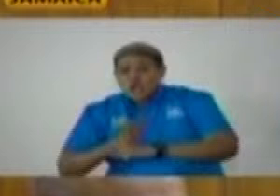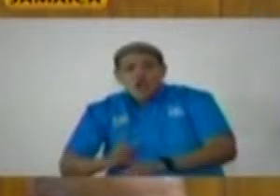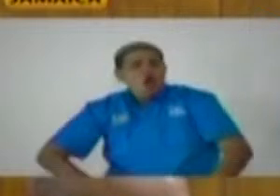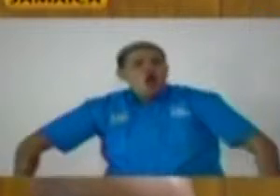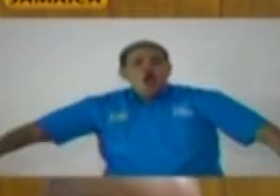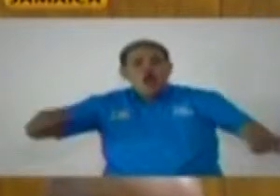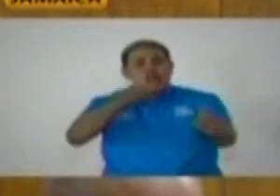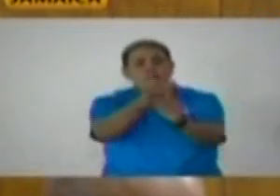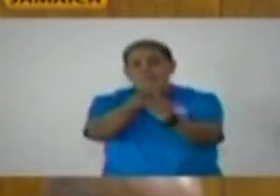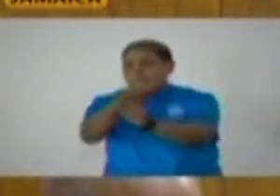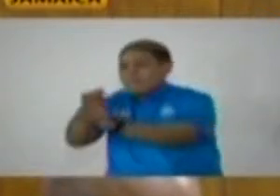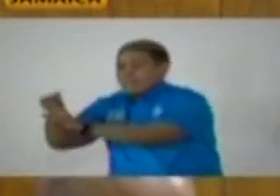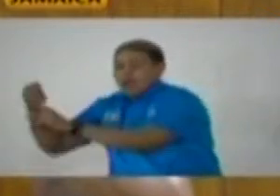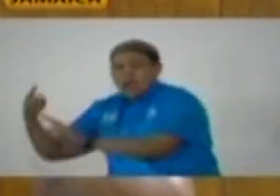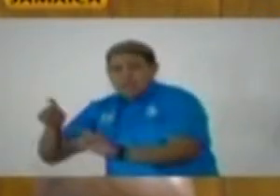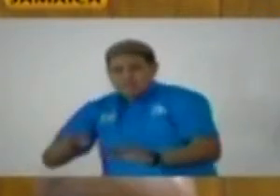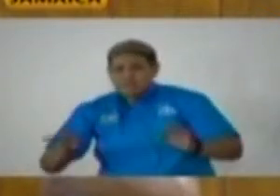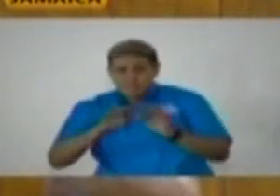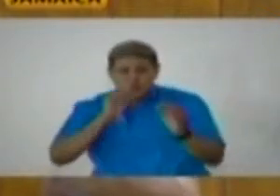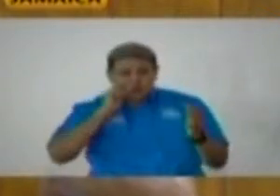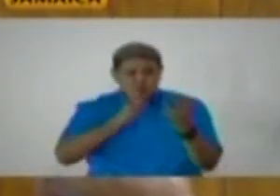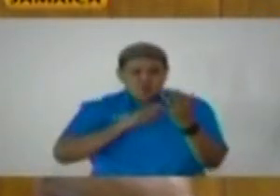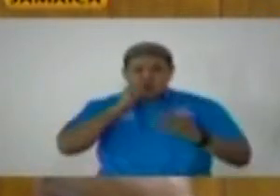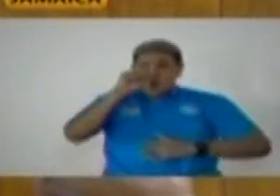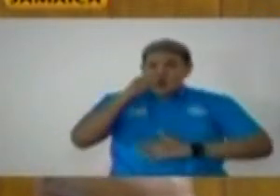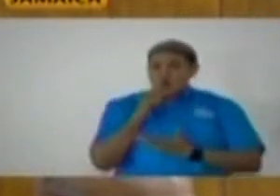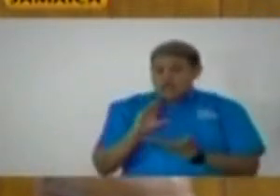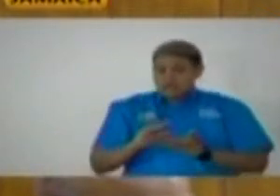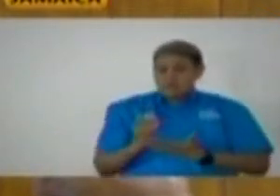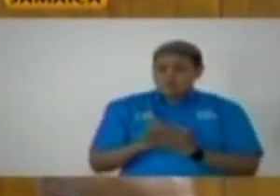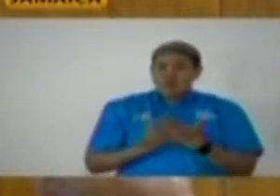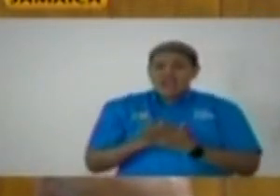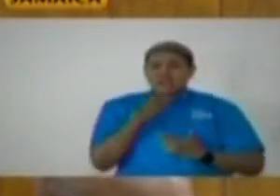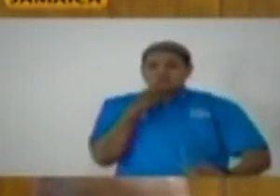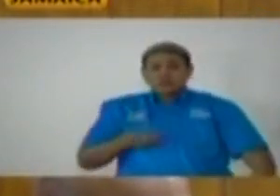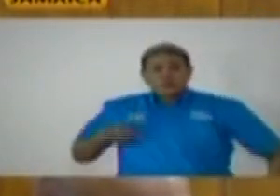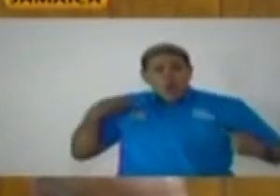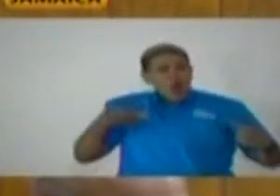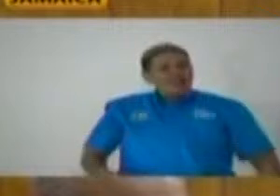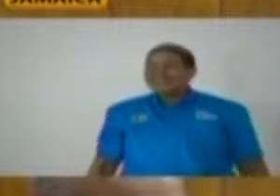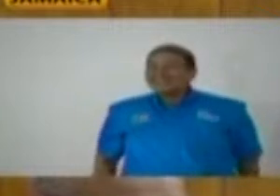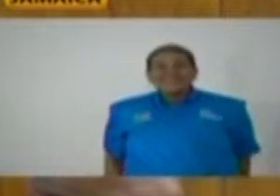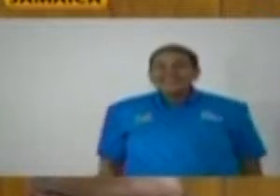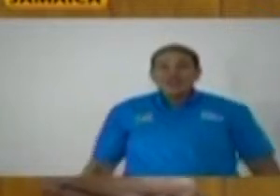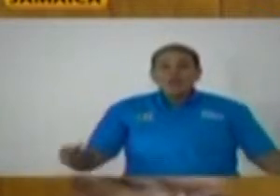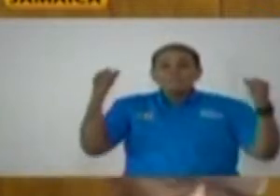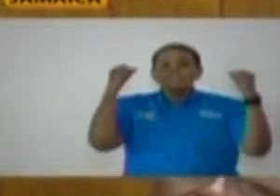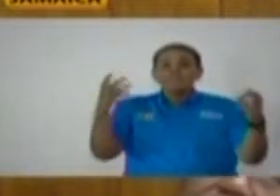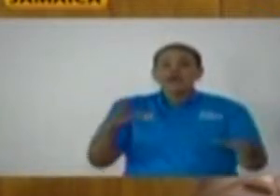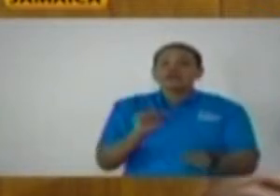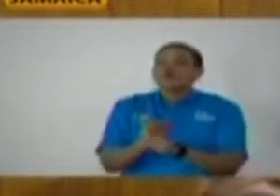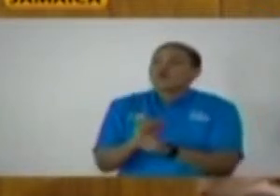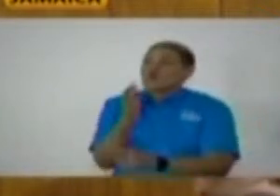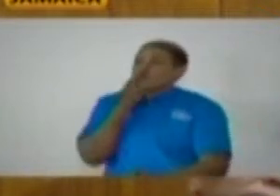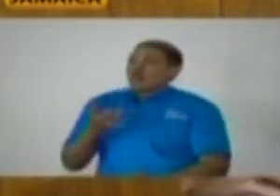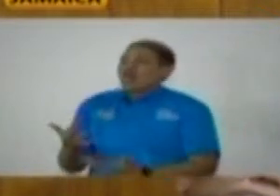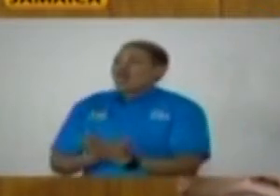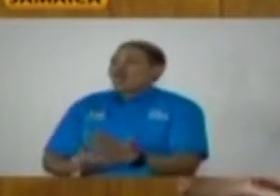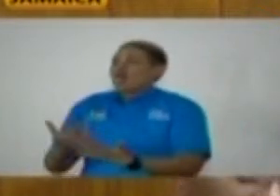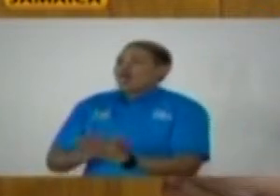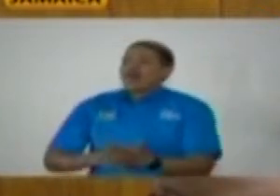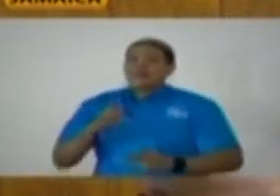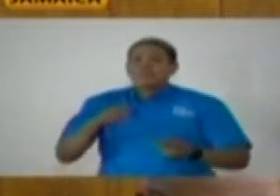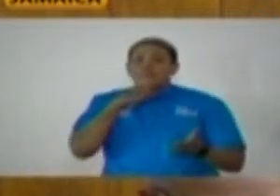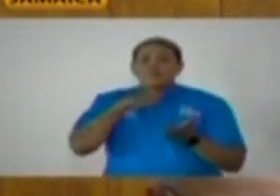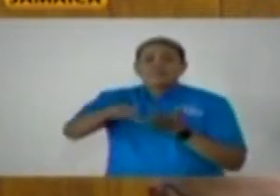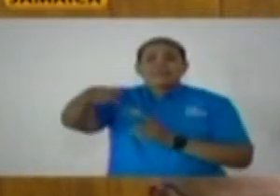important to note, it's not just the minimum wage earners who are struggling. There are many salaried workers, people who are paid